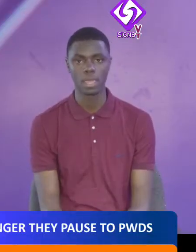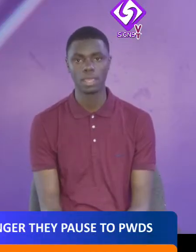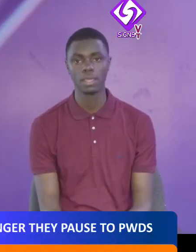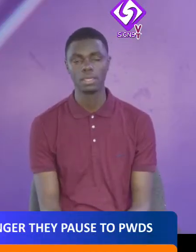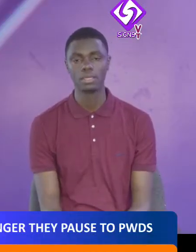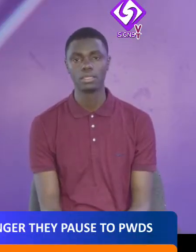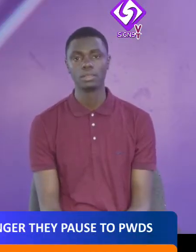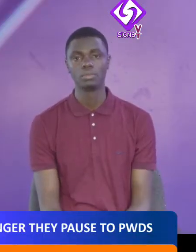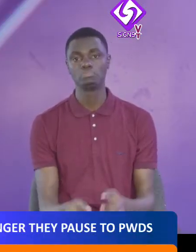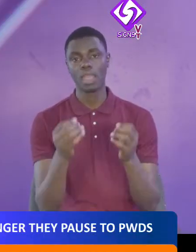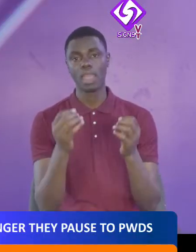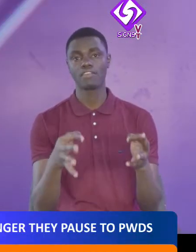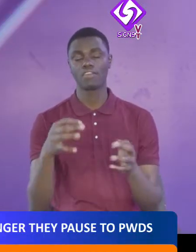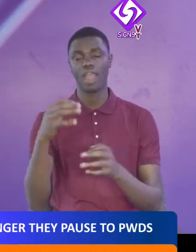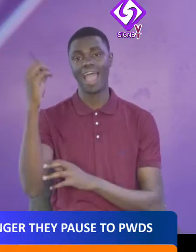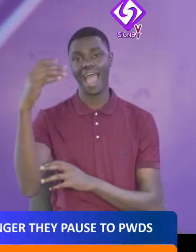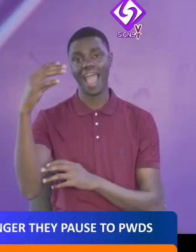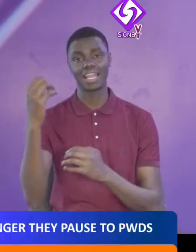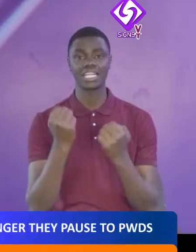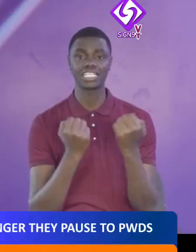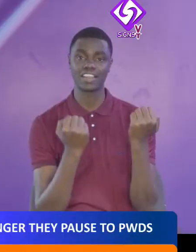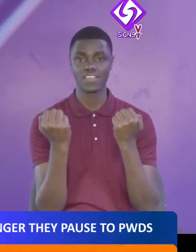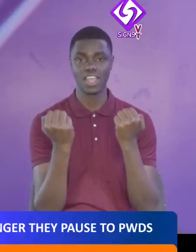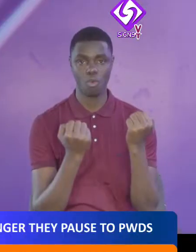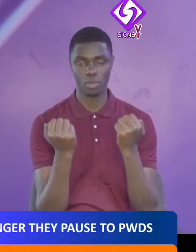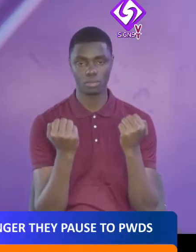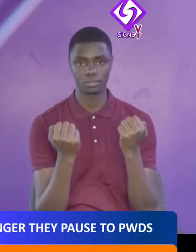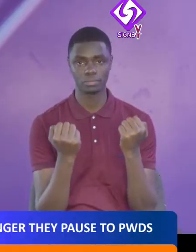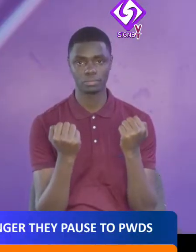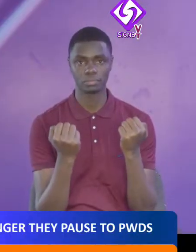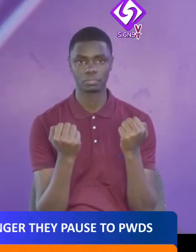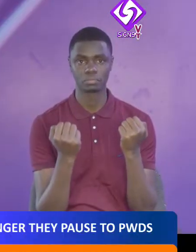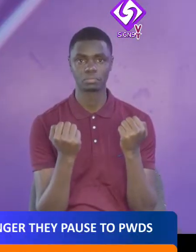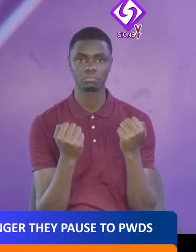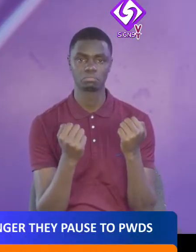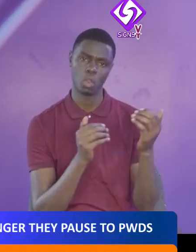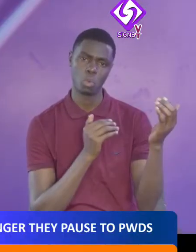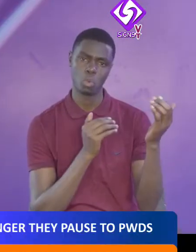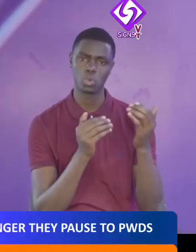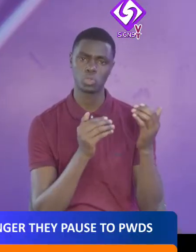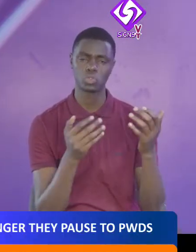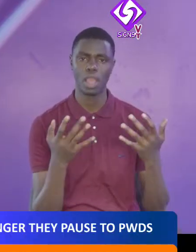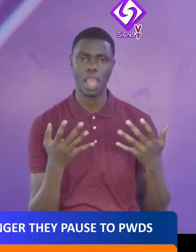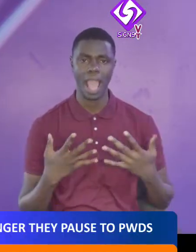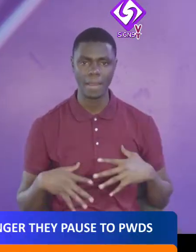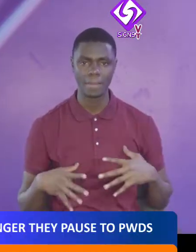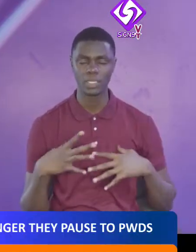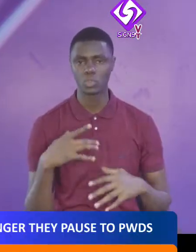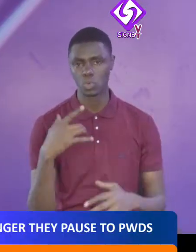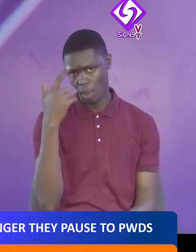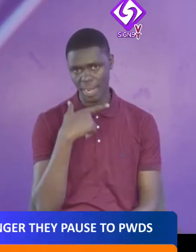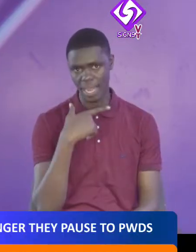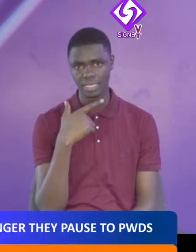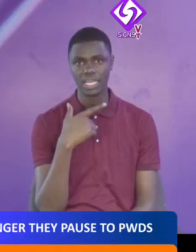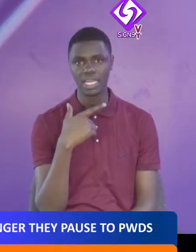if an electric vehicle is close to a person with visual impairment, forget even